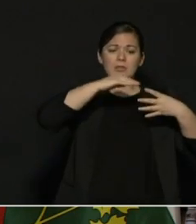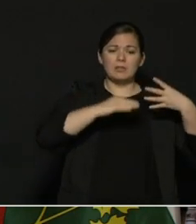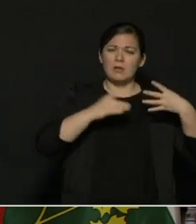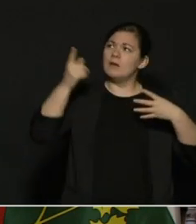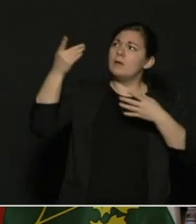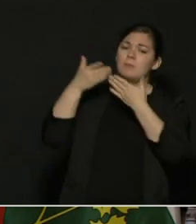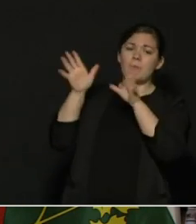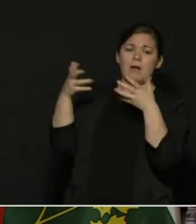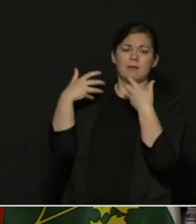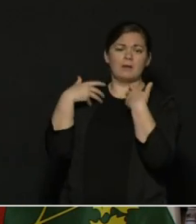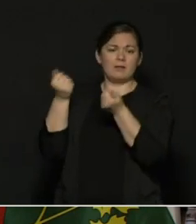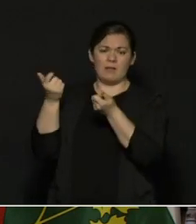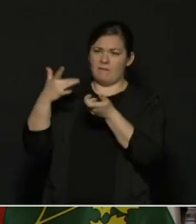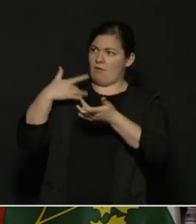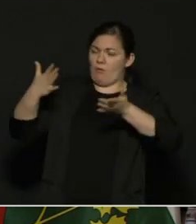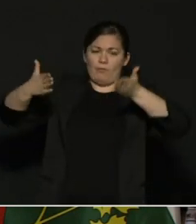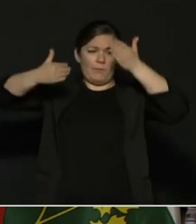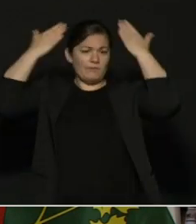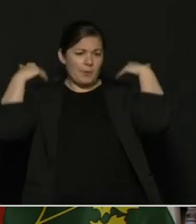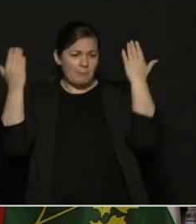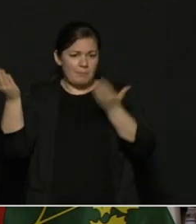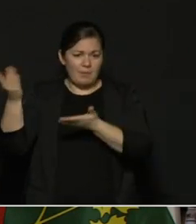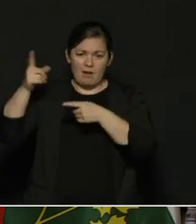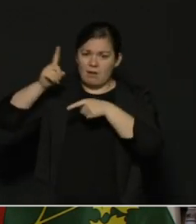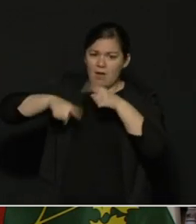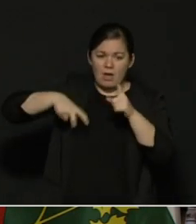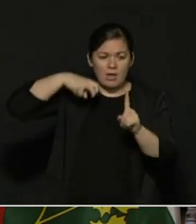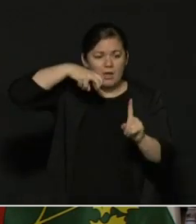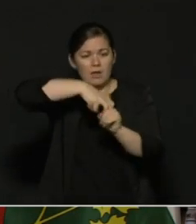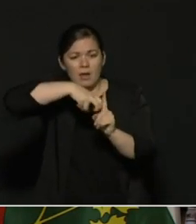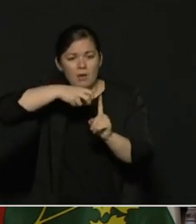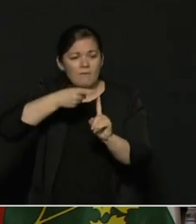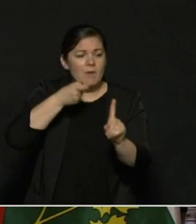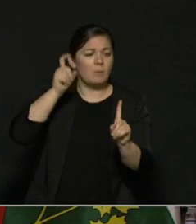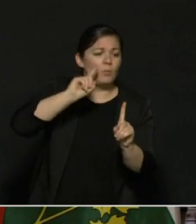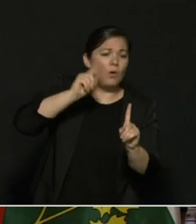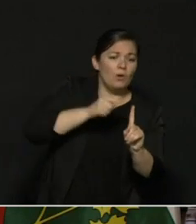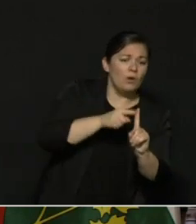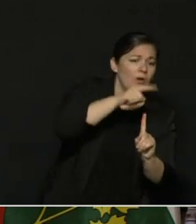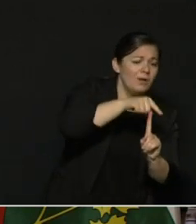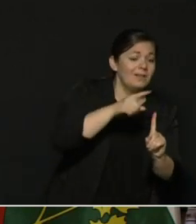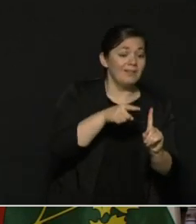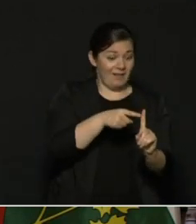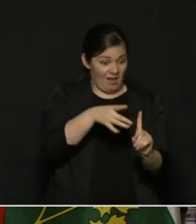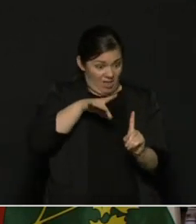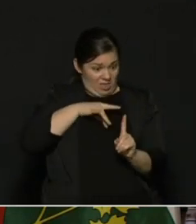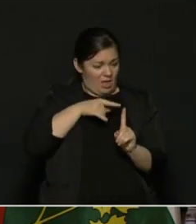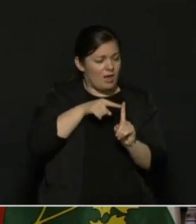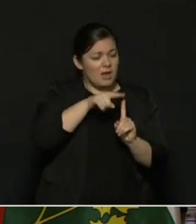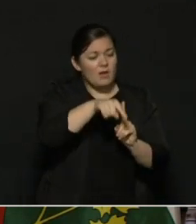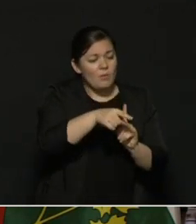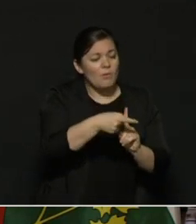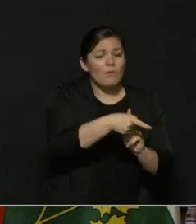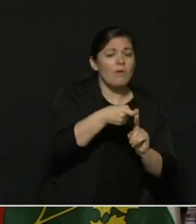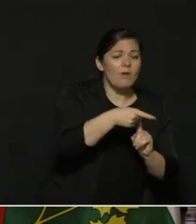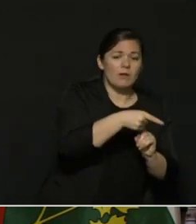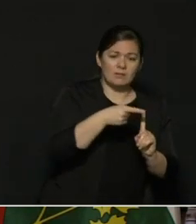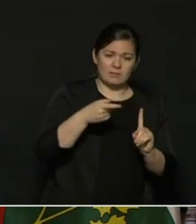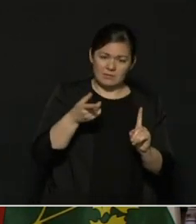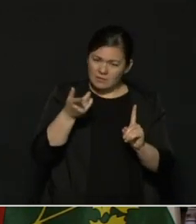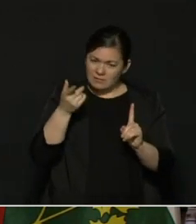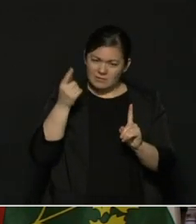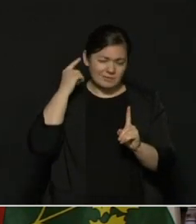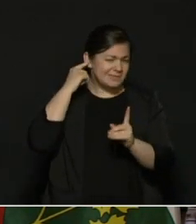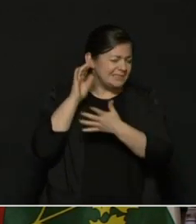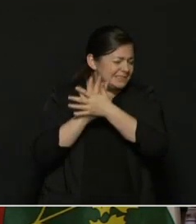lose control of the containment strategy? Right. I think I heard it was a bit muffled.